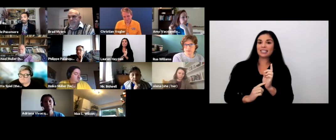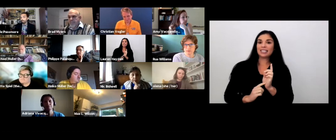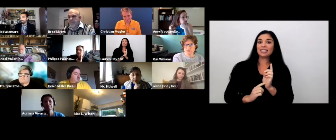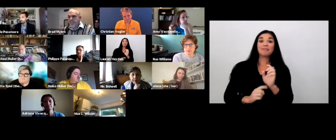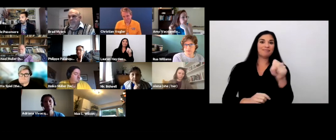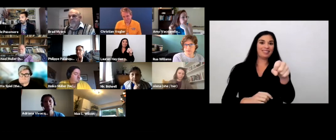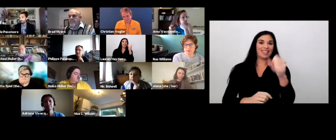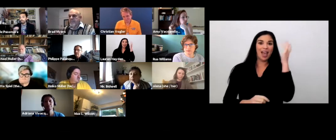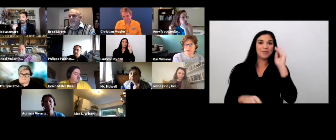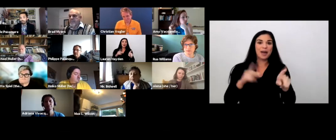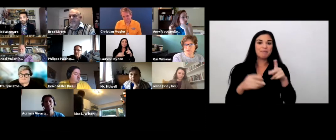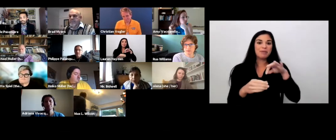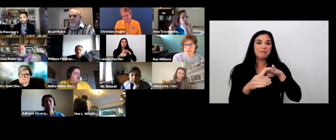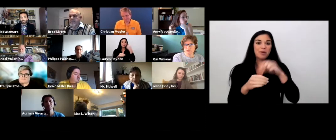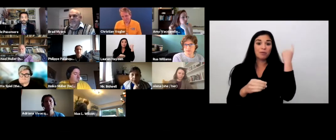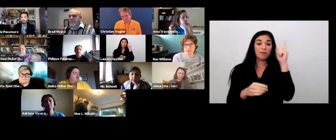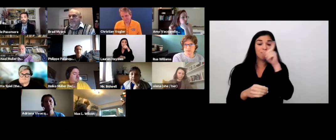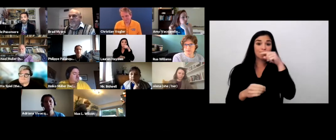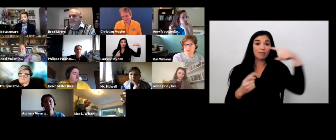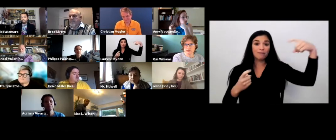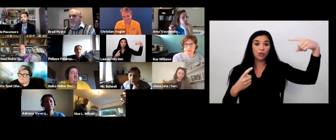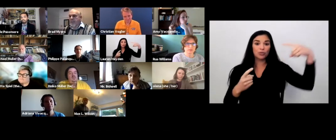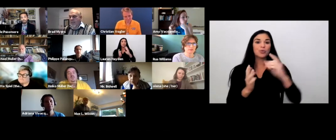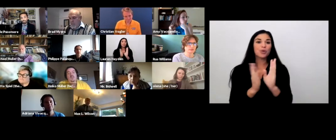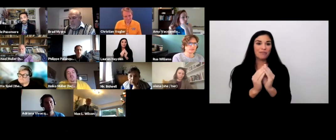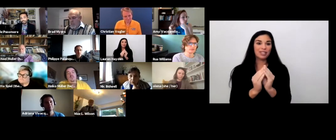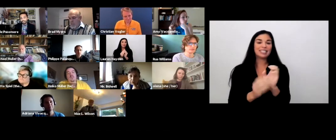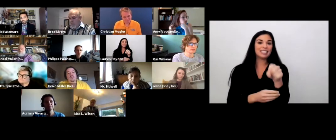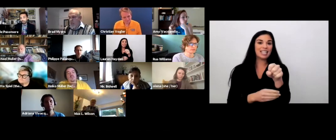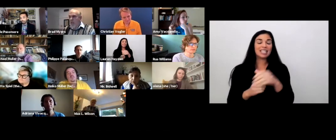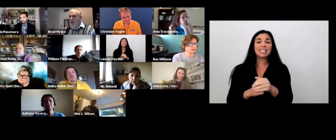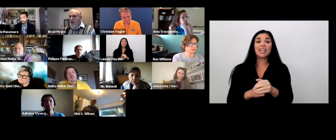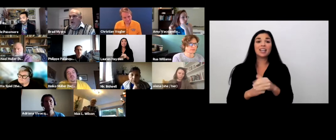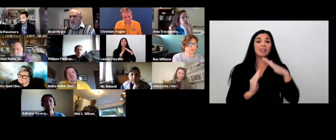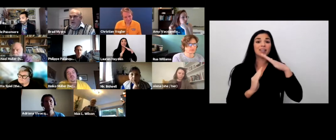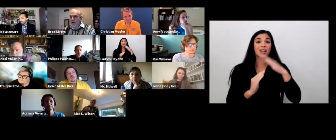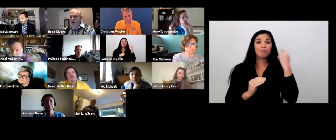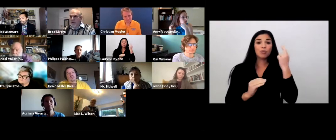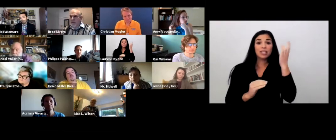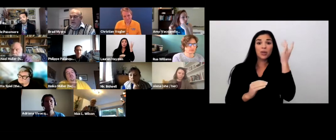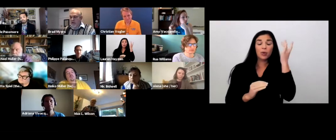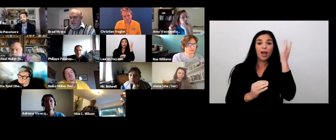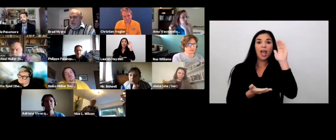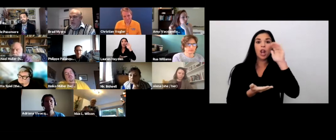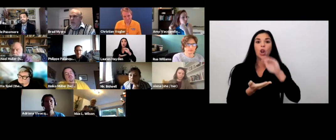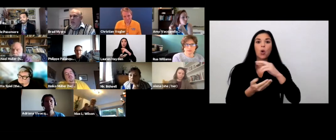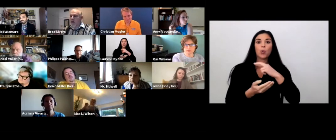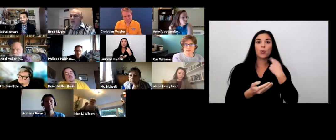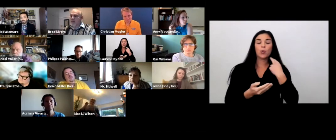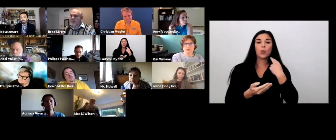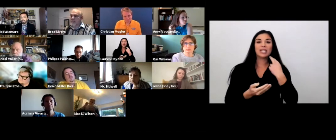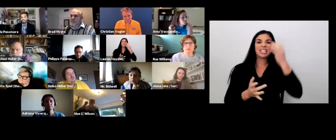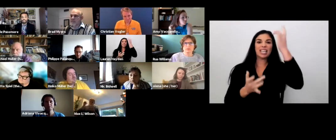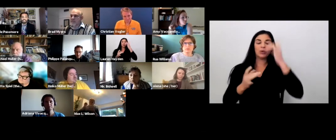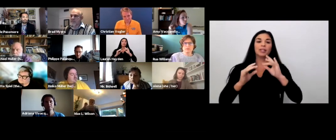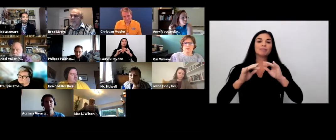Why people voted for virtual conferences. One of the largest was that there's a lower risk of transmission of illness